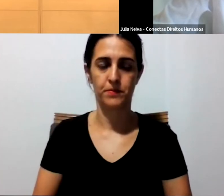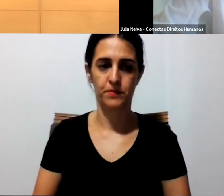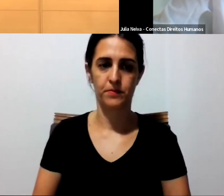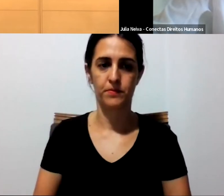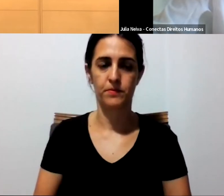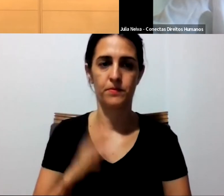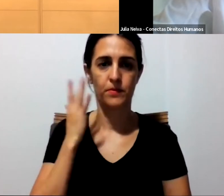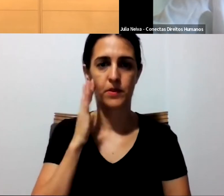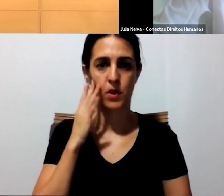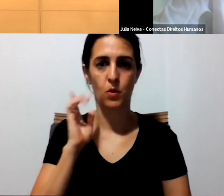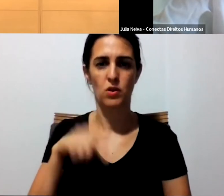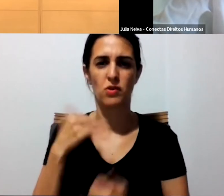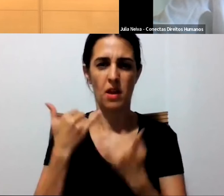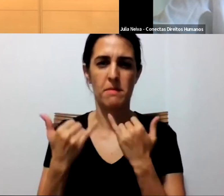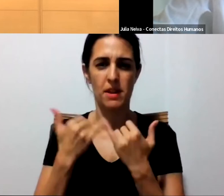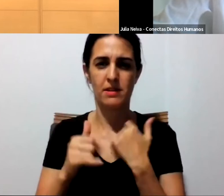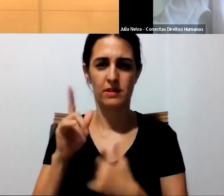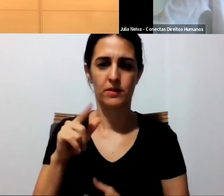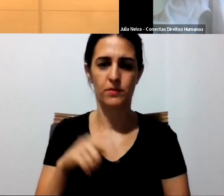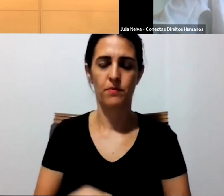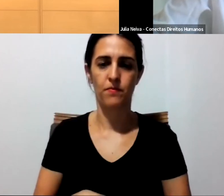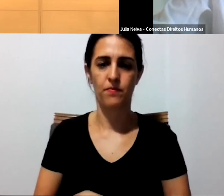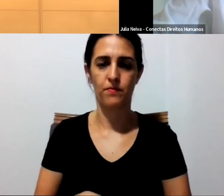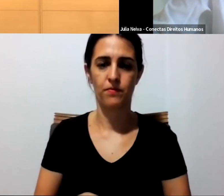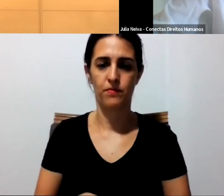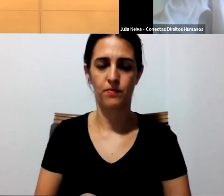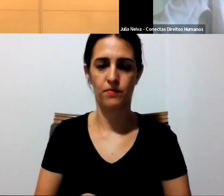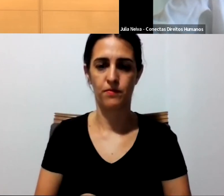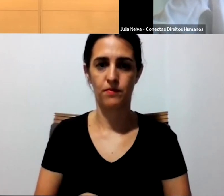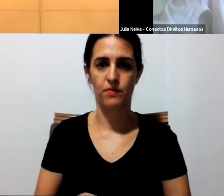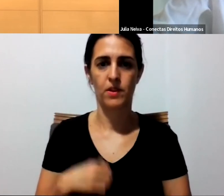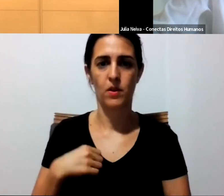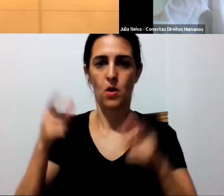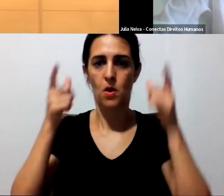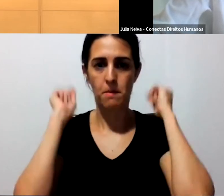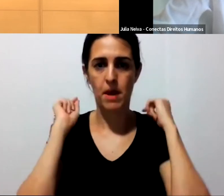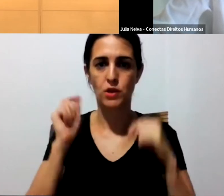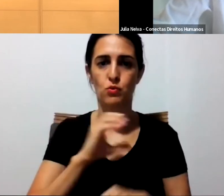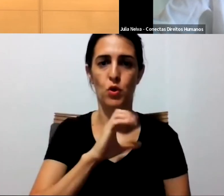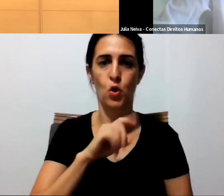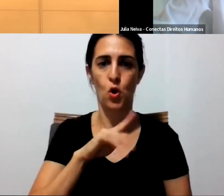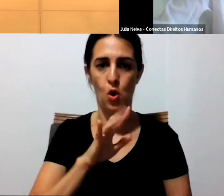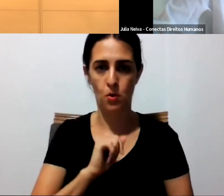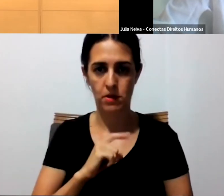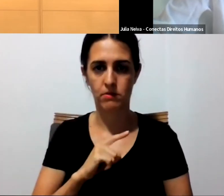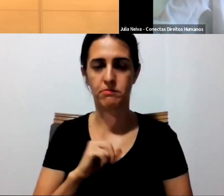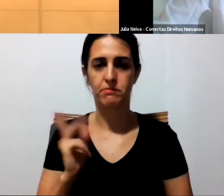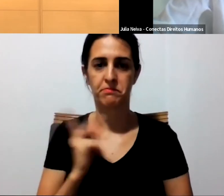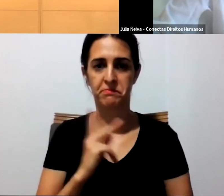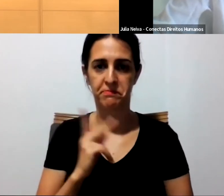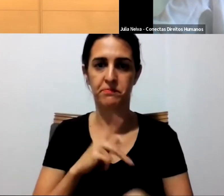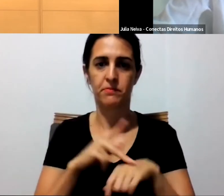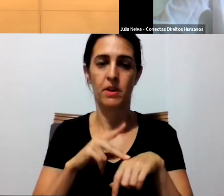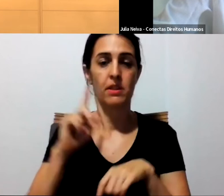Yeah, maybe just to complement what Ambassador Cozendey just said. I mean, the issue is there is the question of